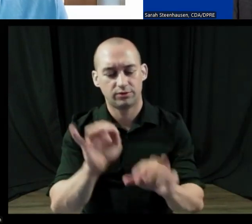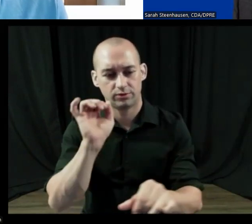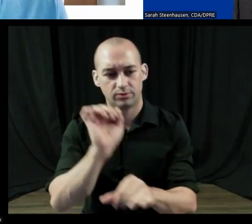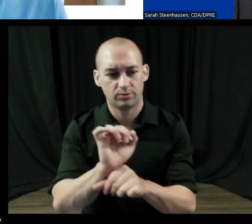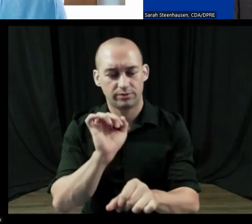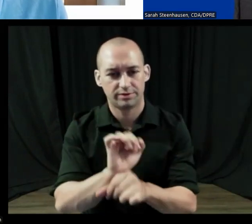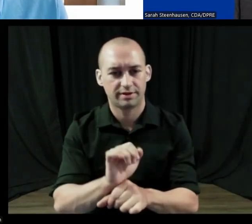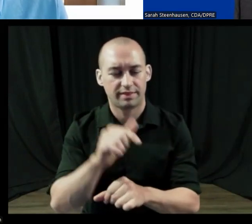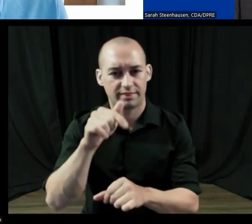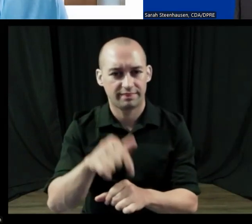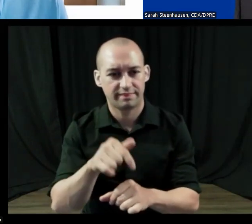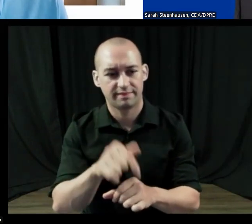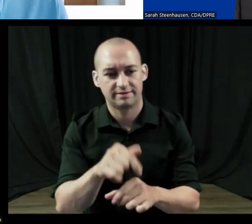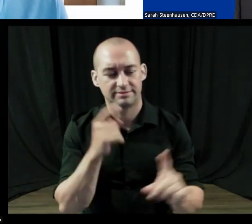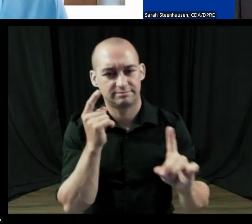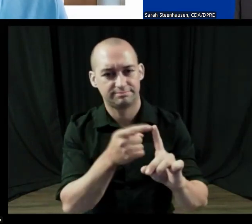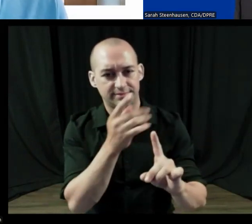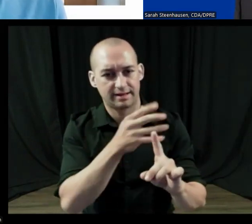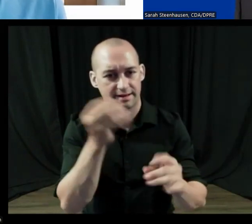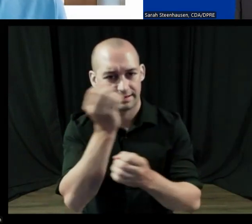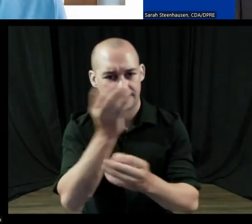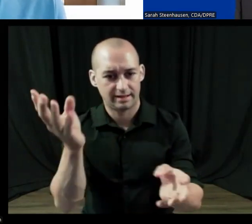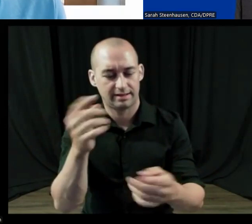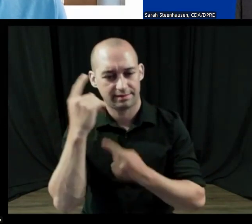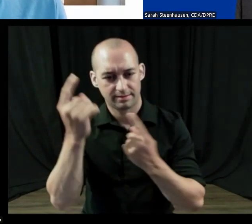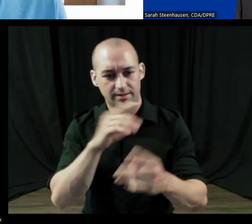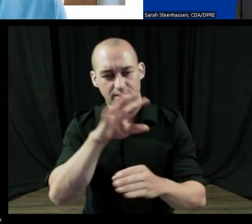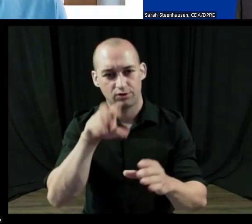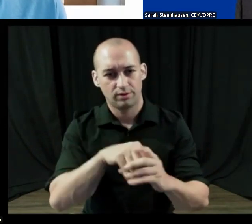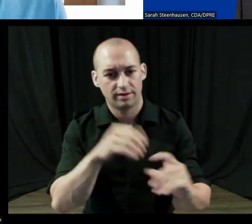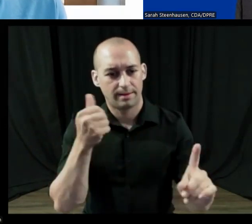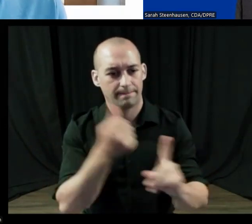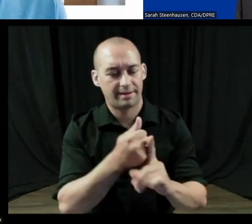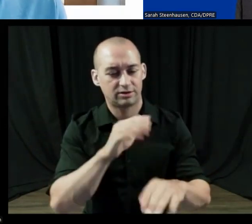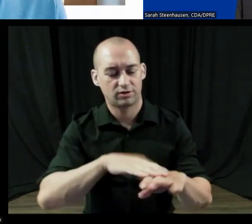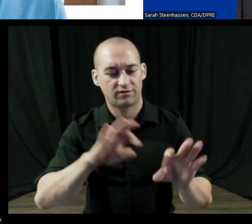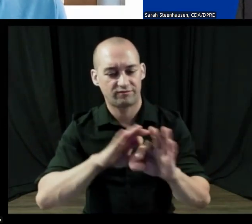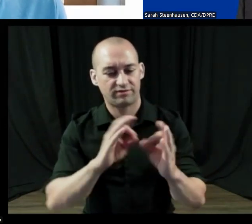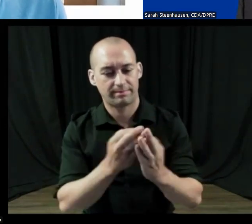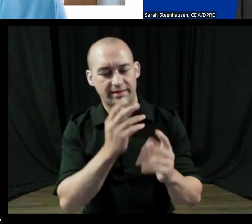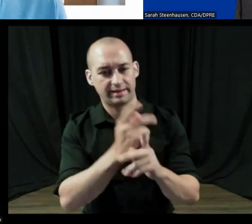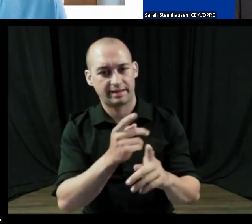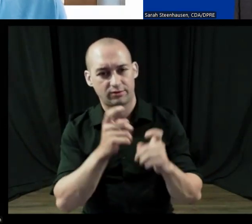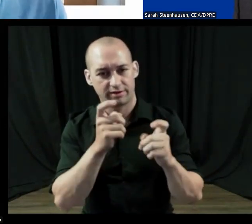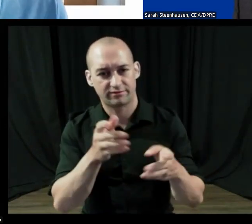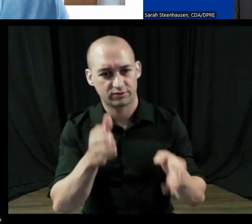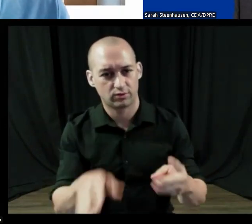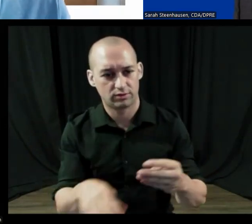this initiative and the data consider and include the impact on family caregivers as well? Great question. Mark.